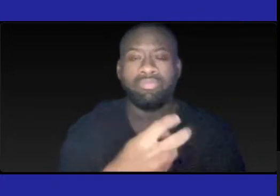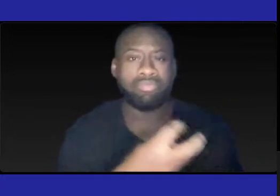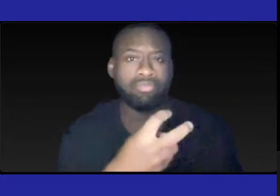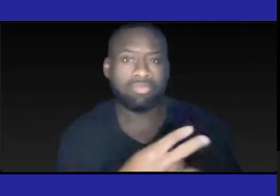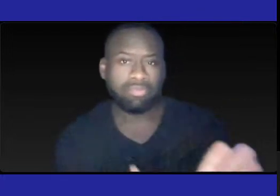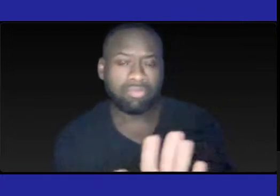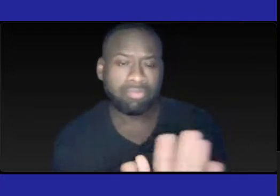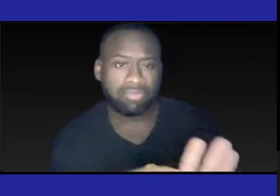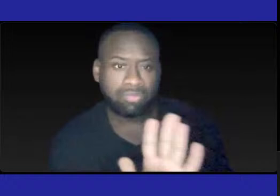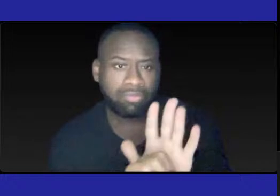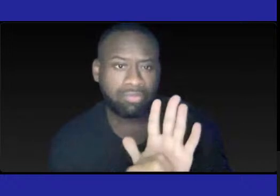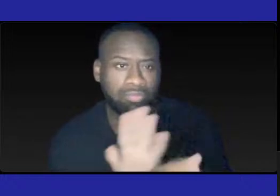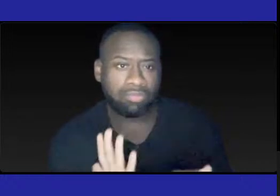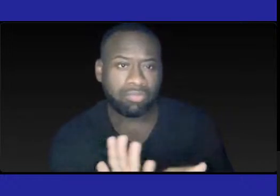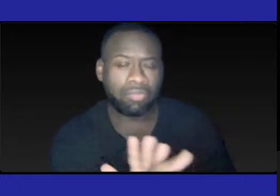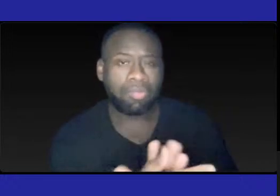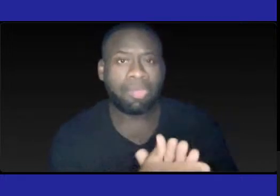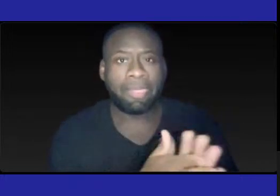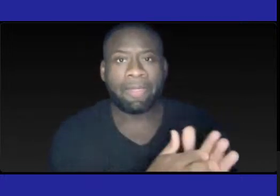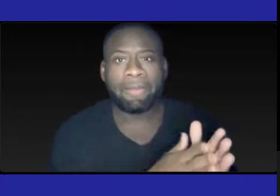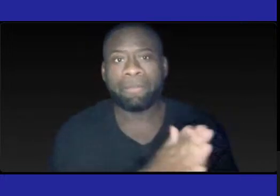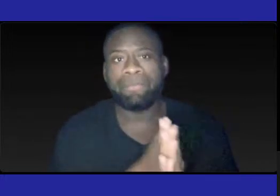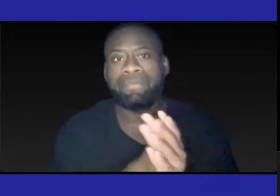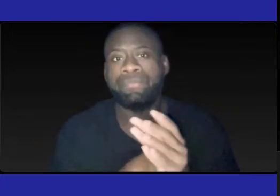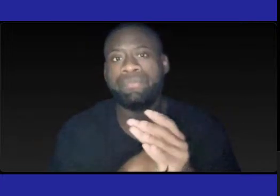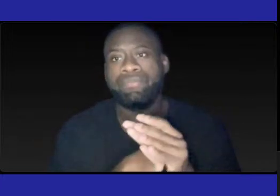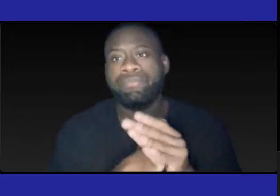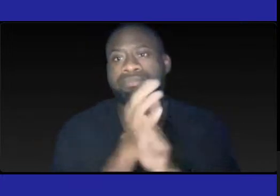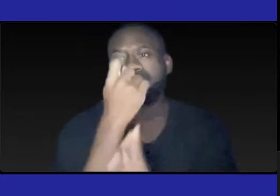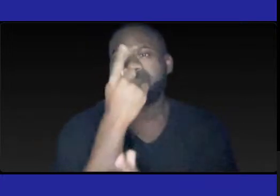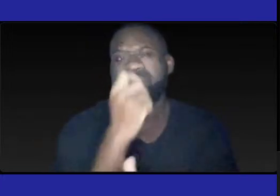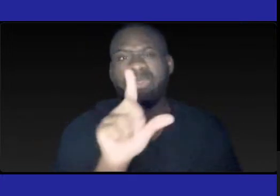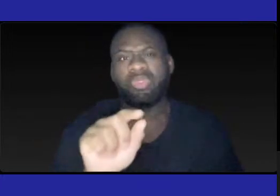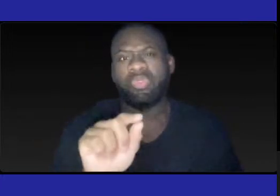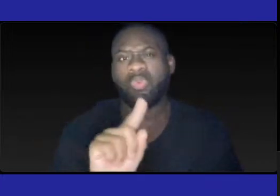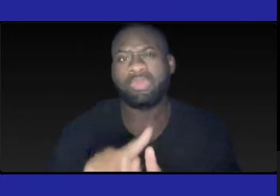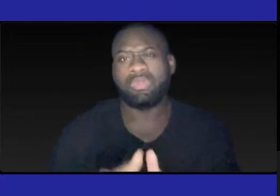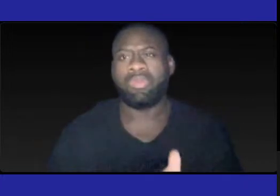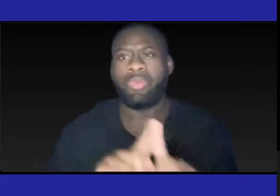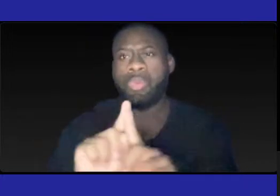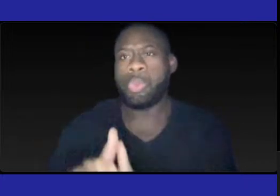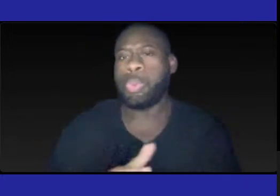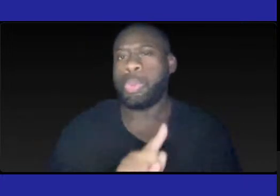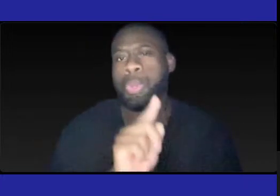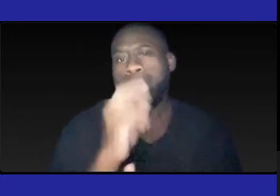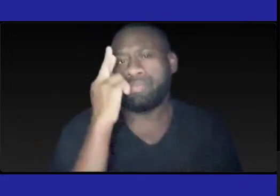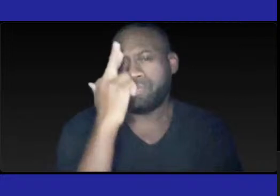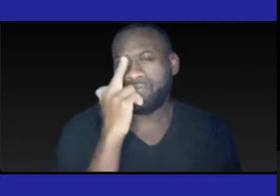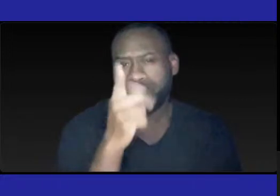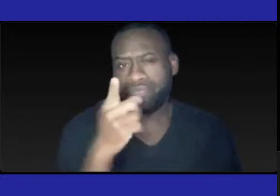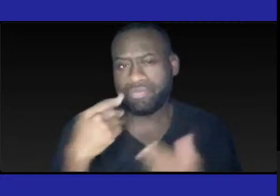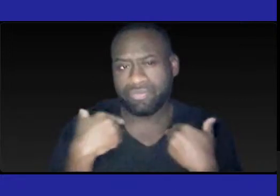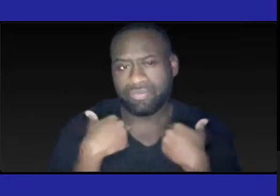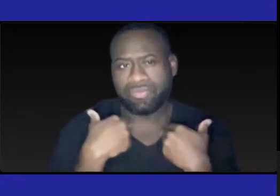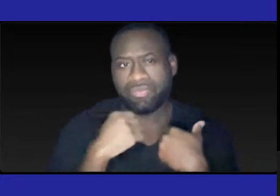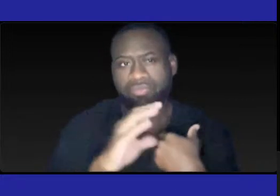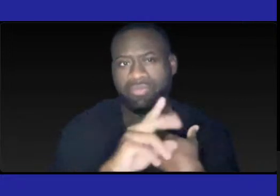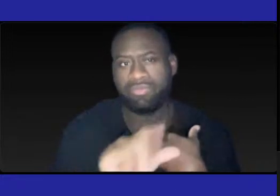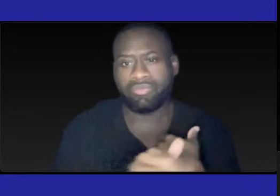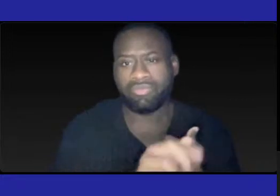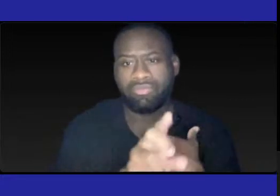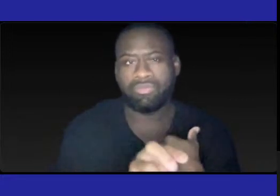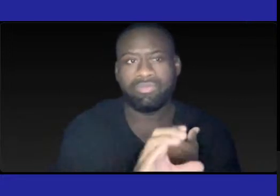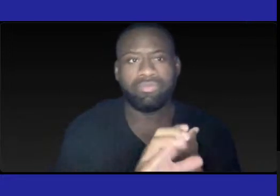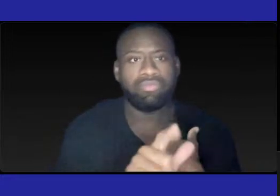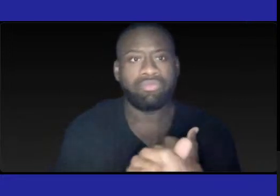mean, it's like there are 20 different reasons you could have a cardiomyopathy, right? And exactly what these are,